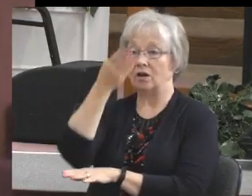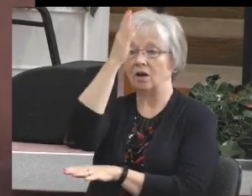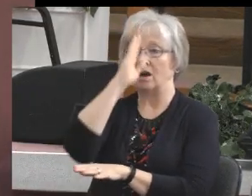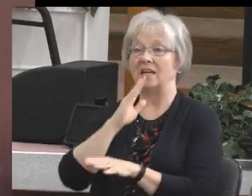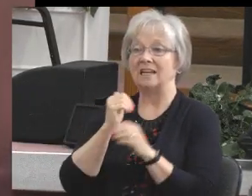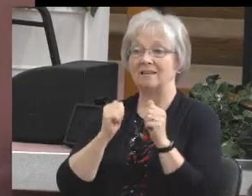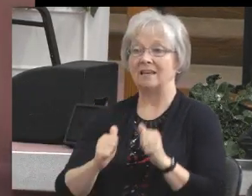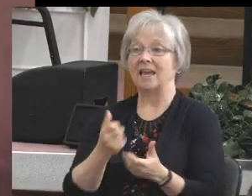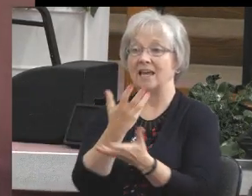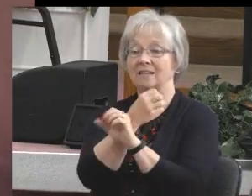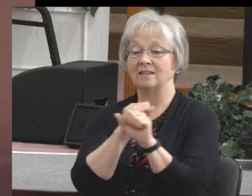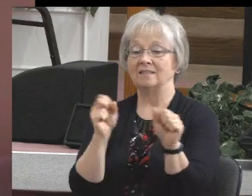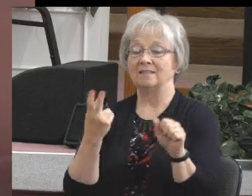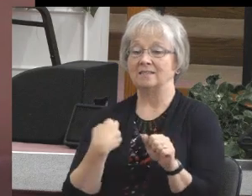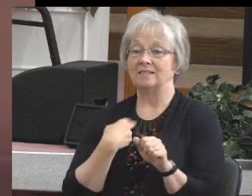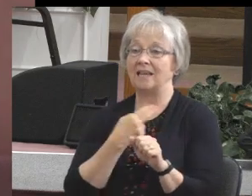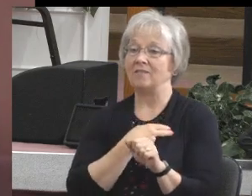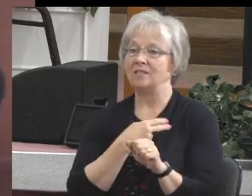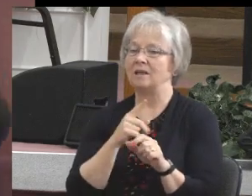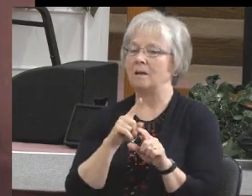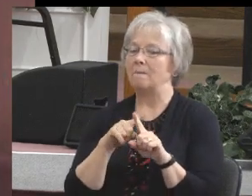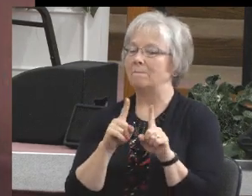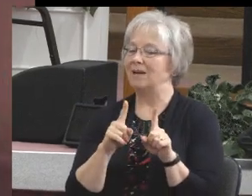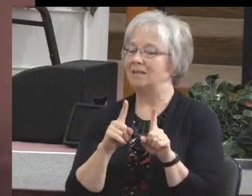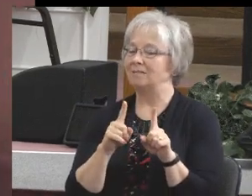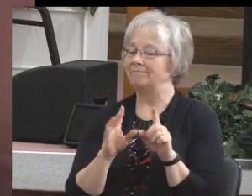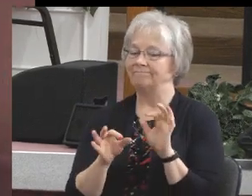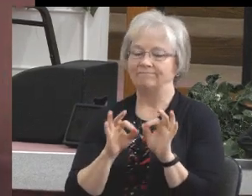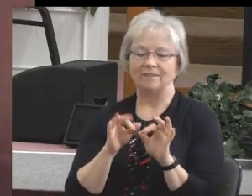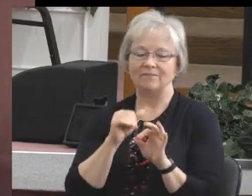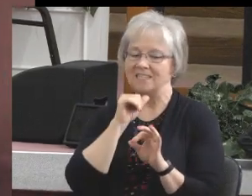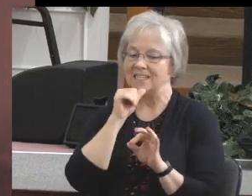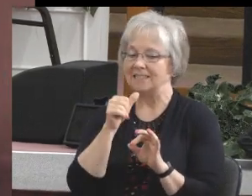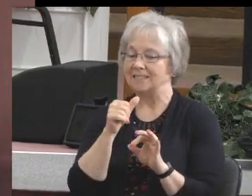that. But even if He doesn't save us, we will not bow.